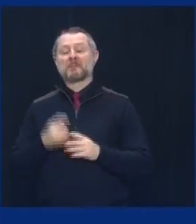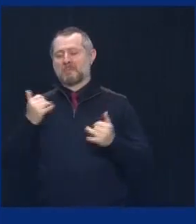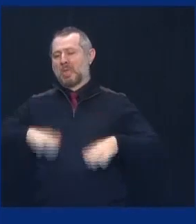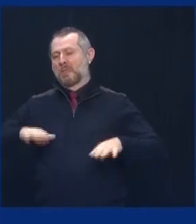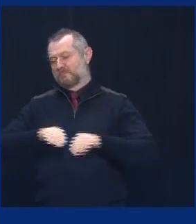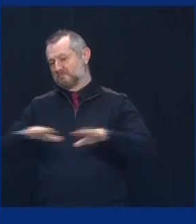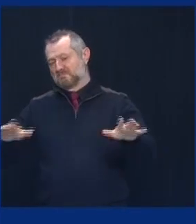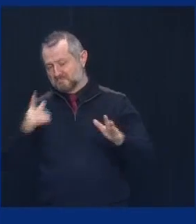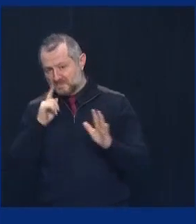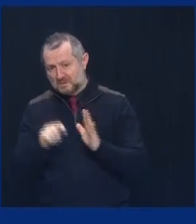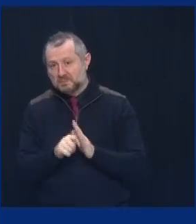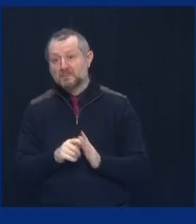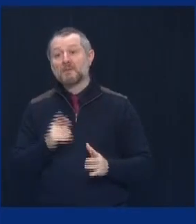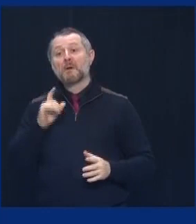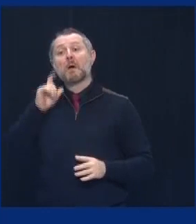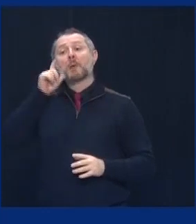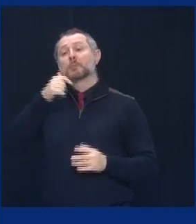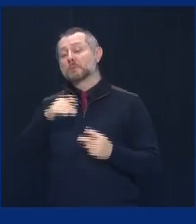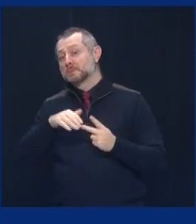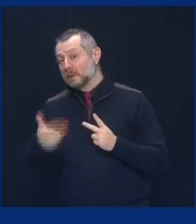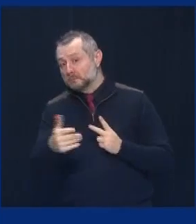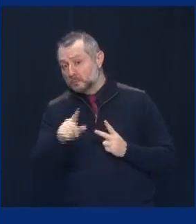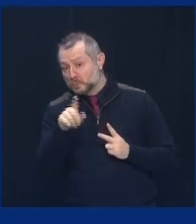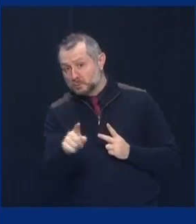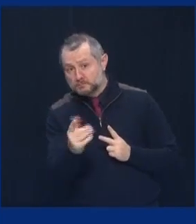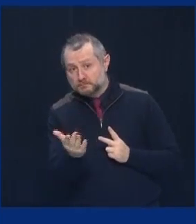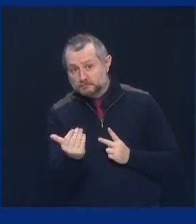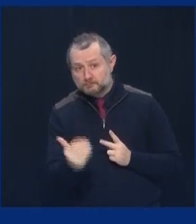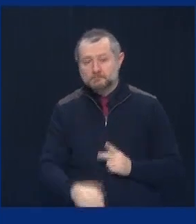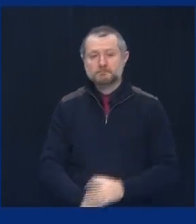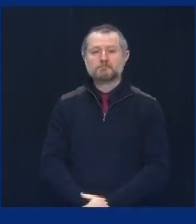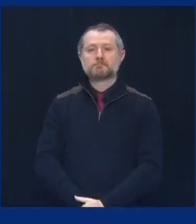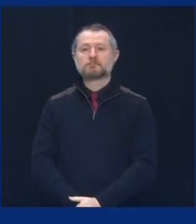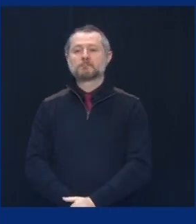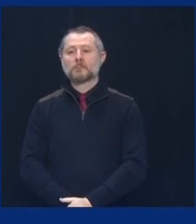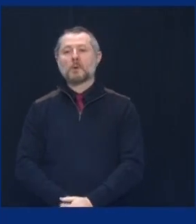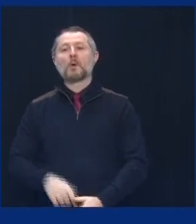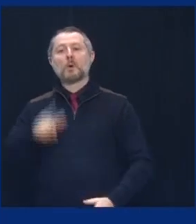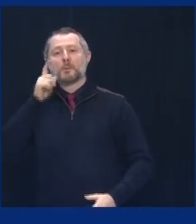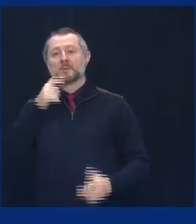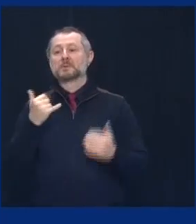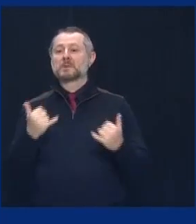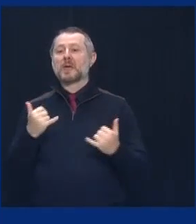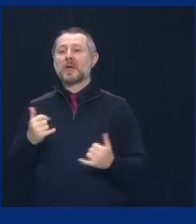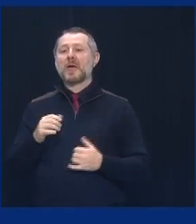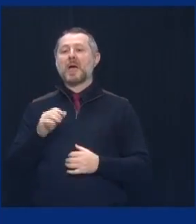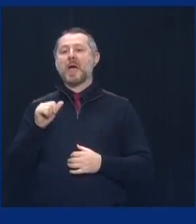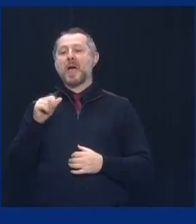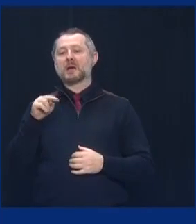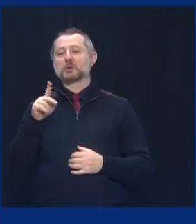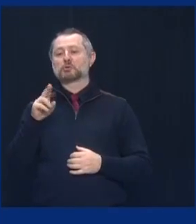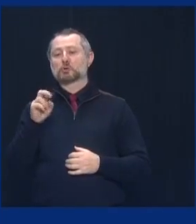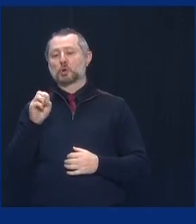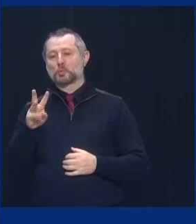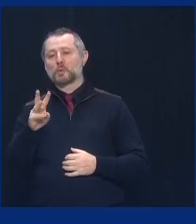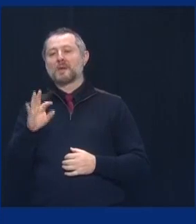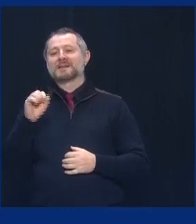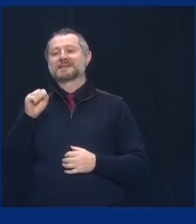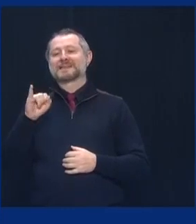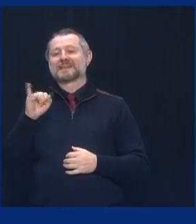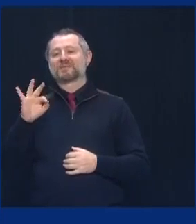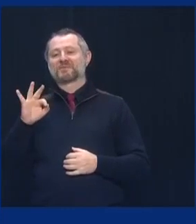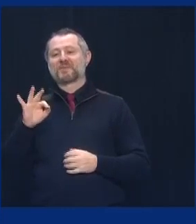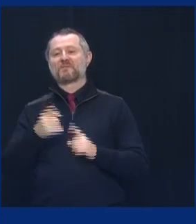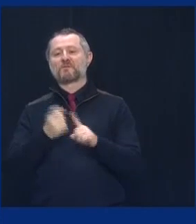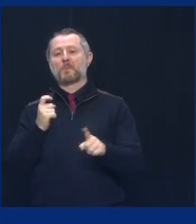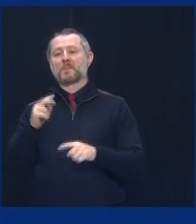Thank you. Operator, next question. Governor, you now have Andrew Sif from NBC New York. Andrew, your line is